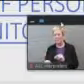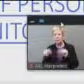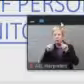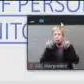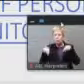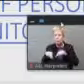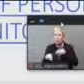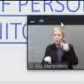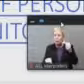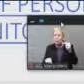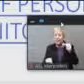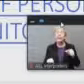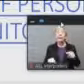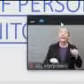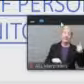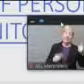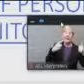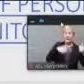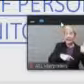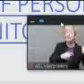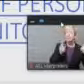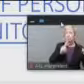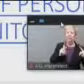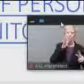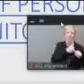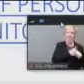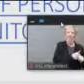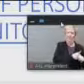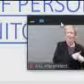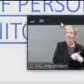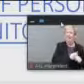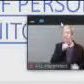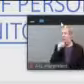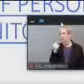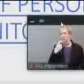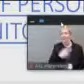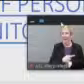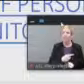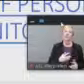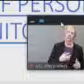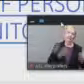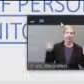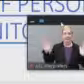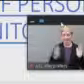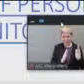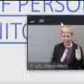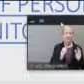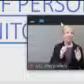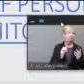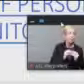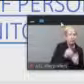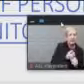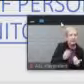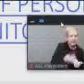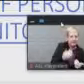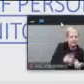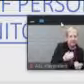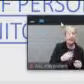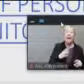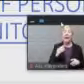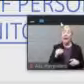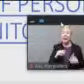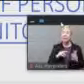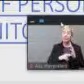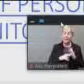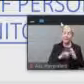a higher compliance rate because it's 10 days. It's not 14 days. It also makes the period of time for